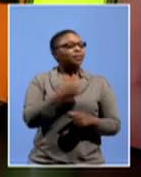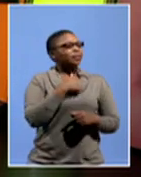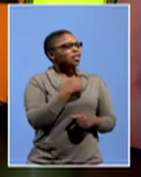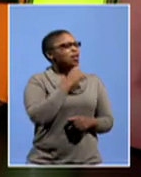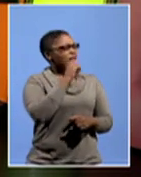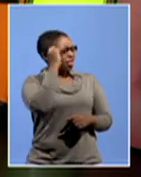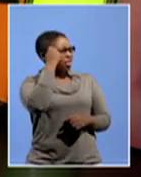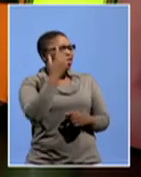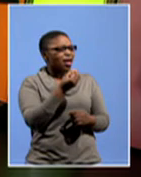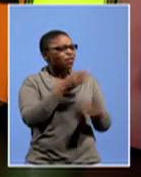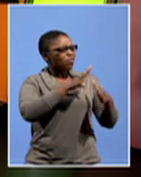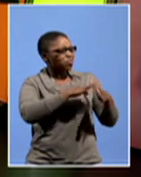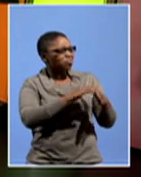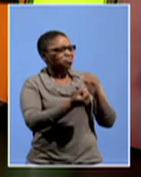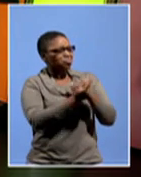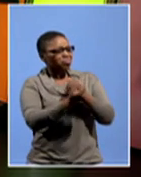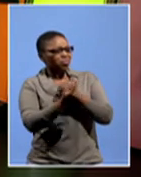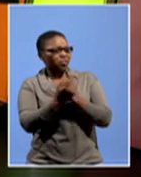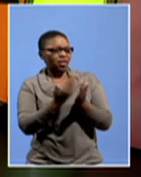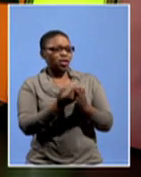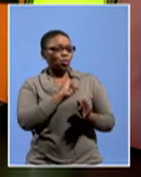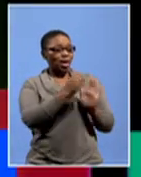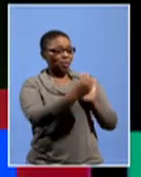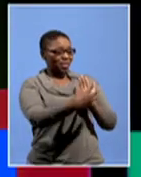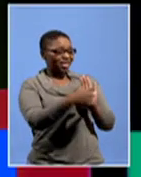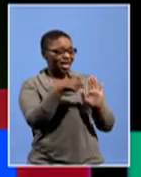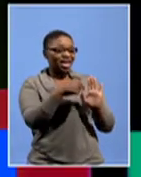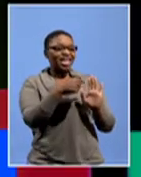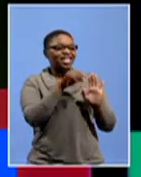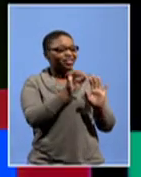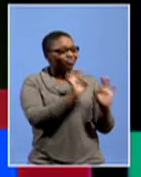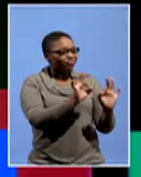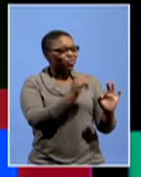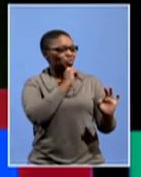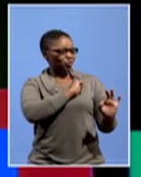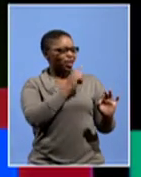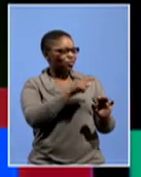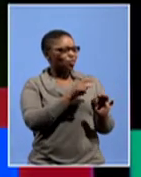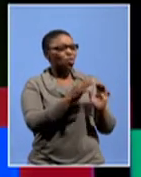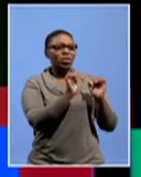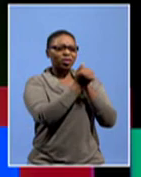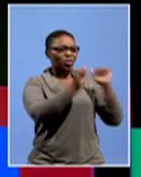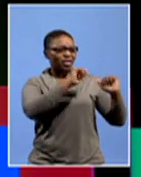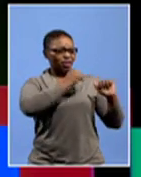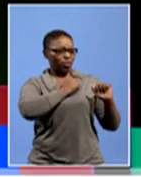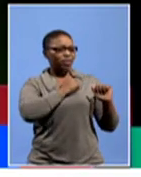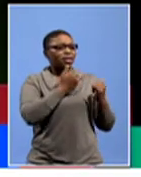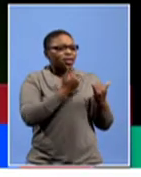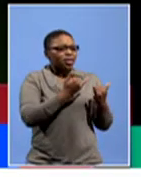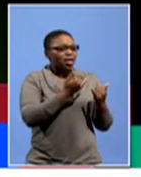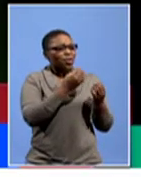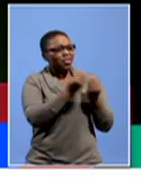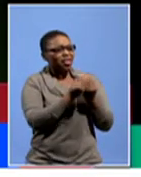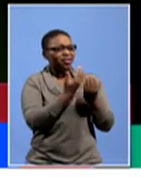for a number of reasons. Media are a critical institution of our democracy, and what we've seen with the rise of social media is the ability to